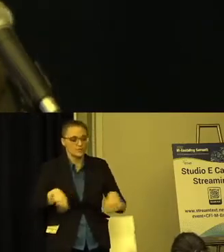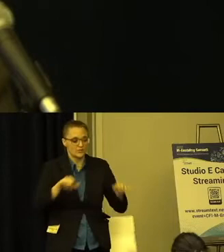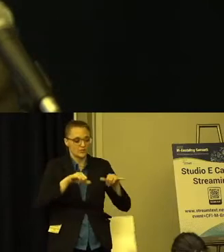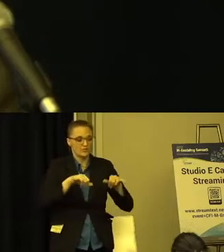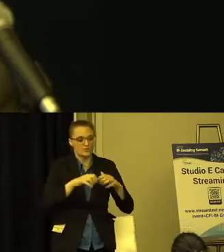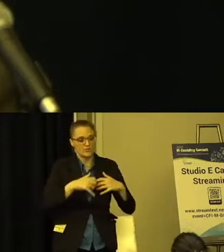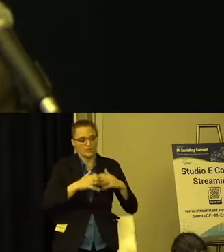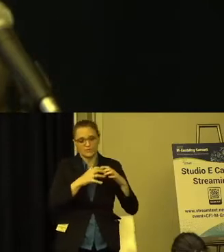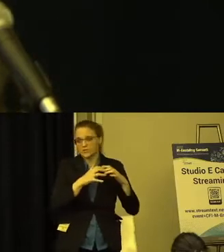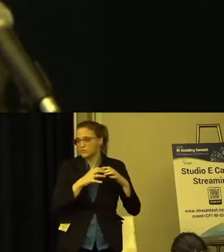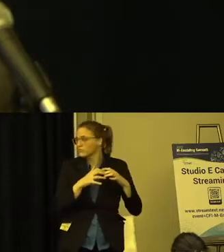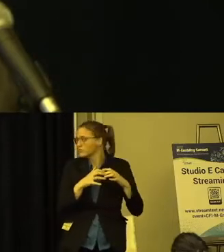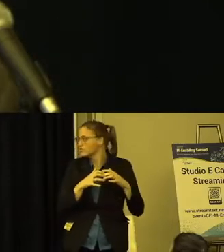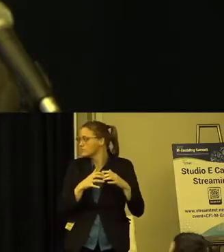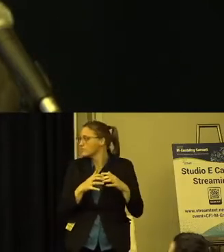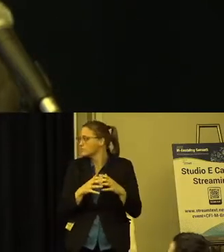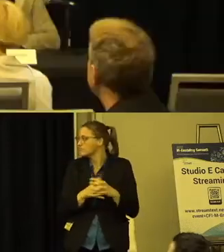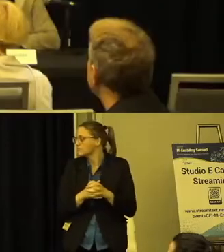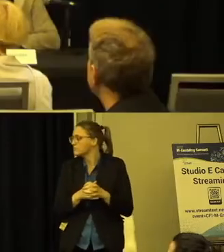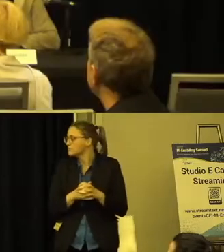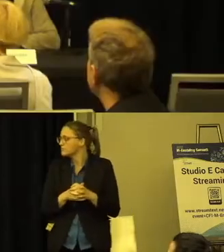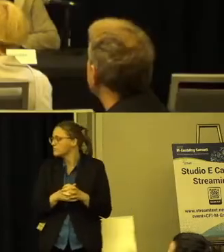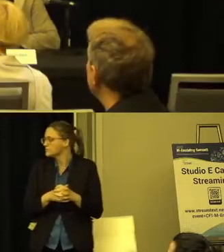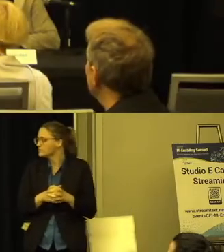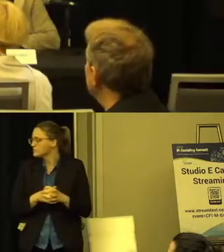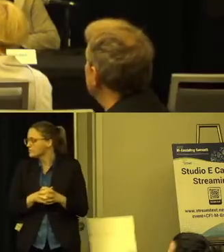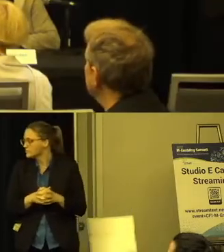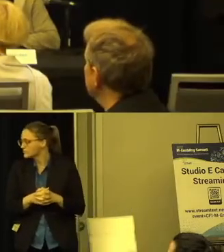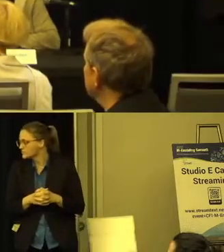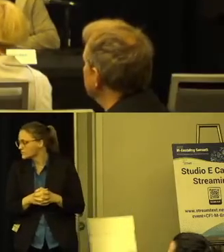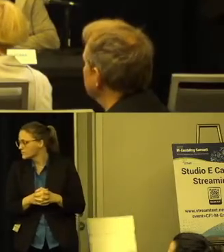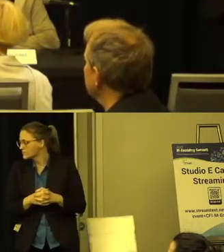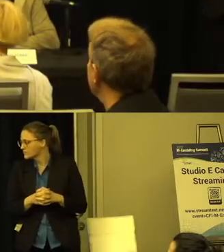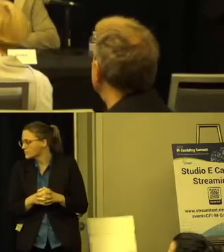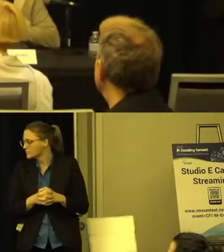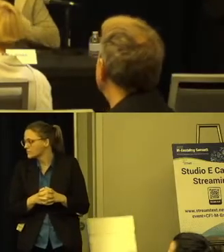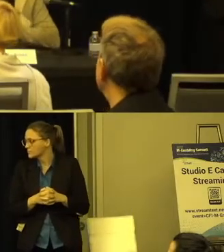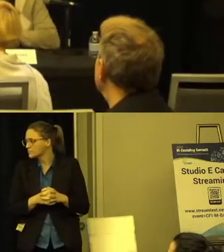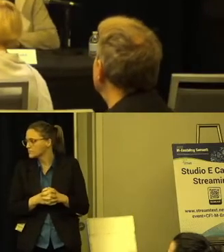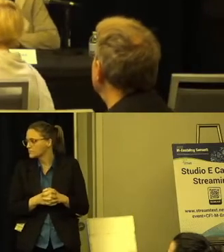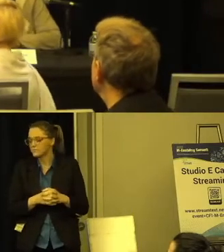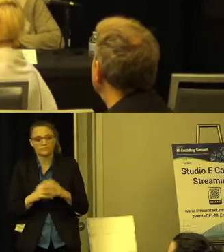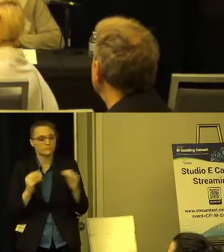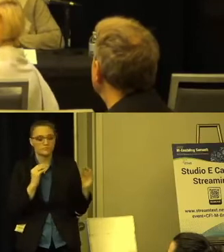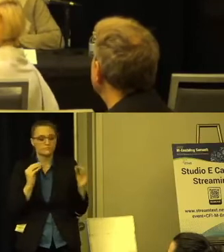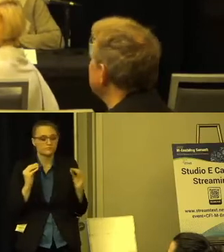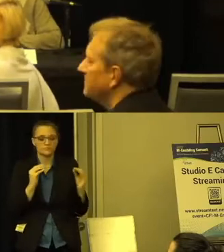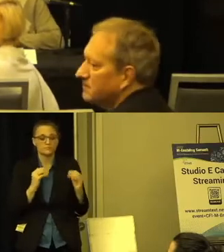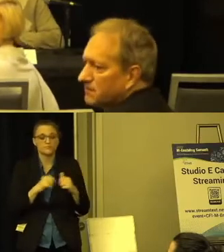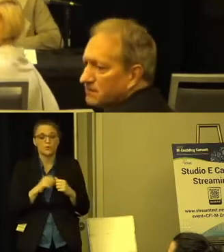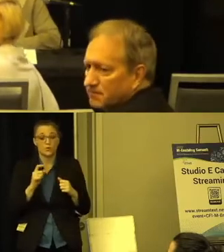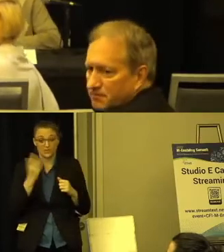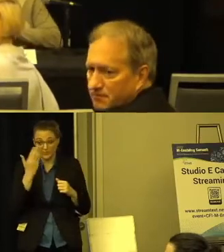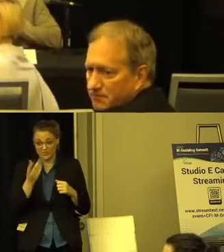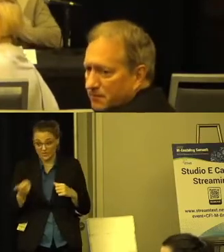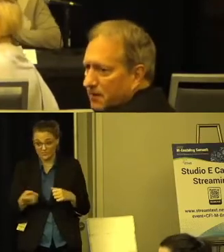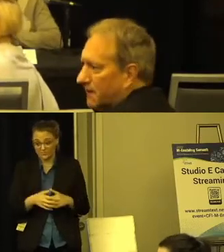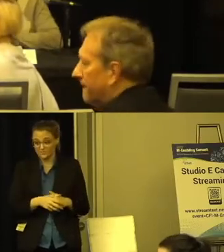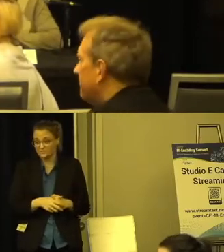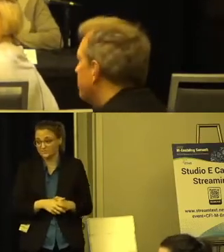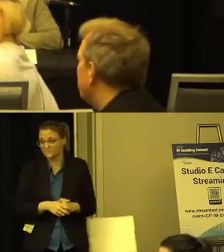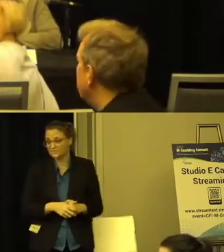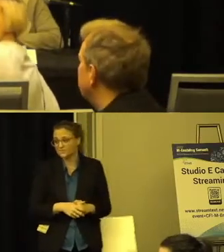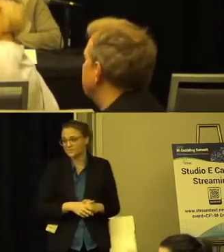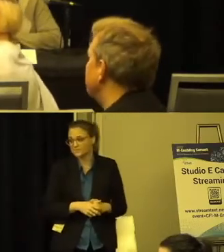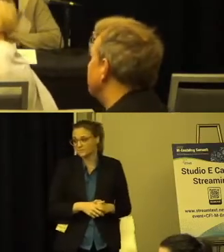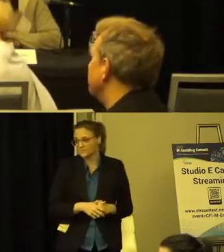and implementation. I think Dan Goldstein and John. Yeah, should we take a question at the front? Hi,